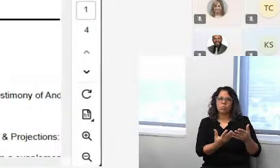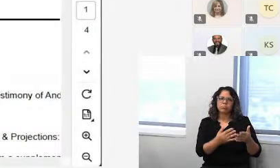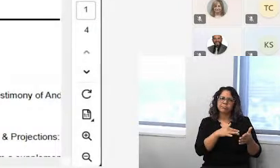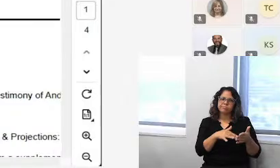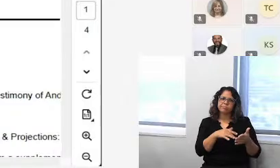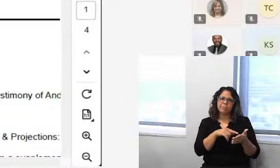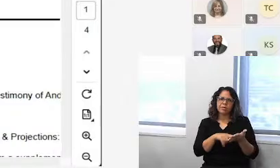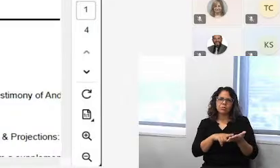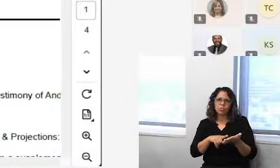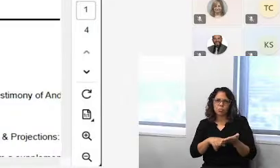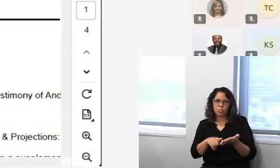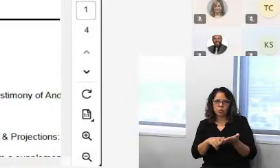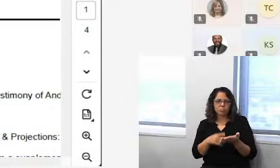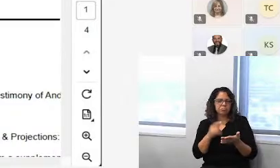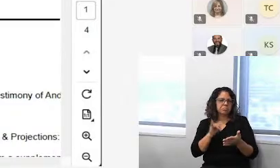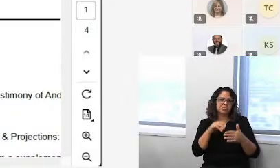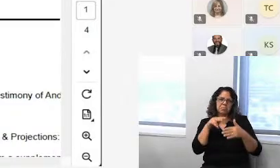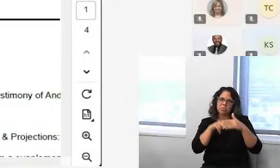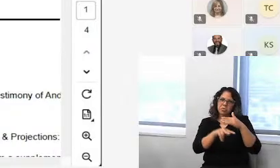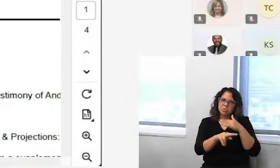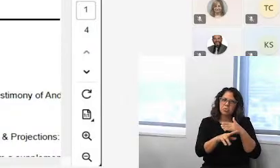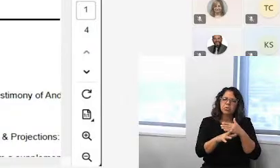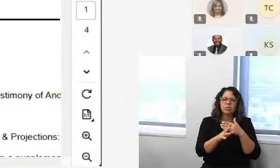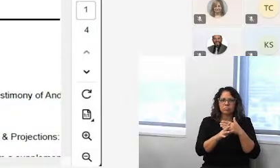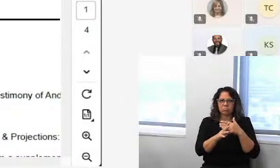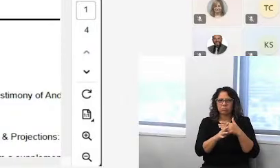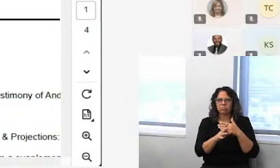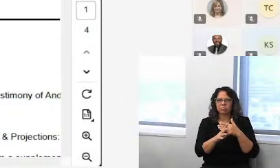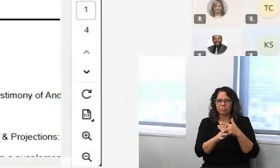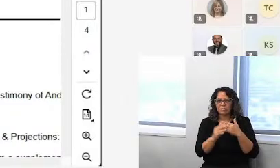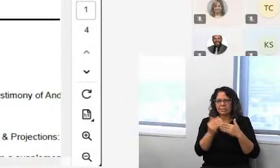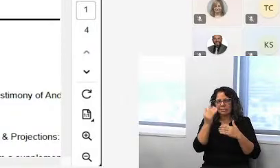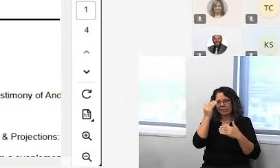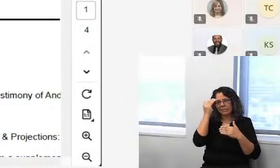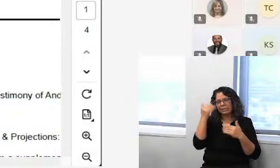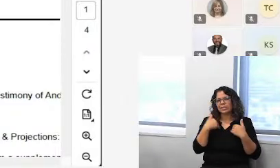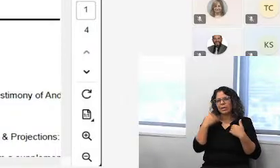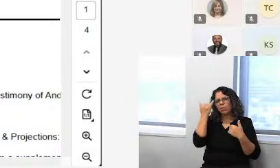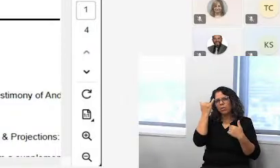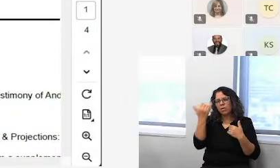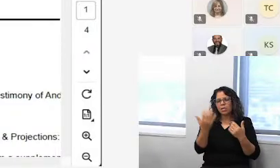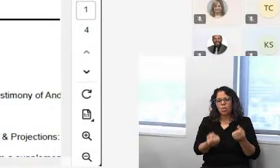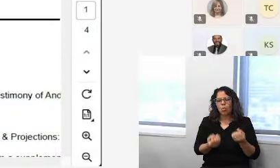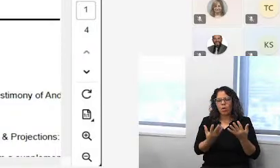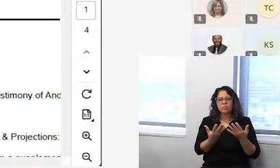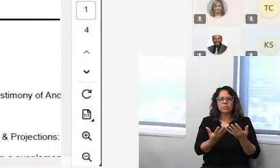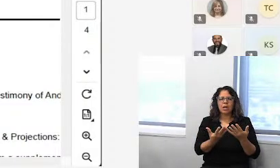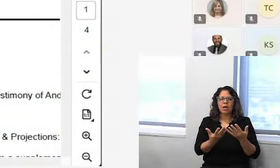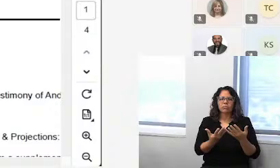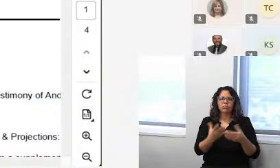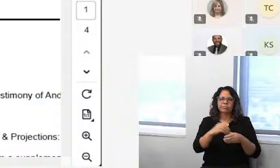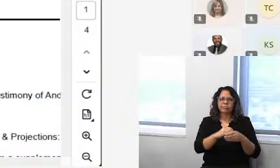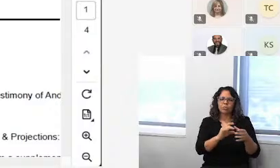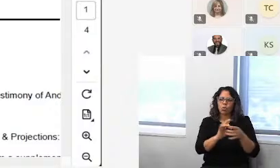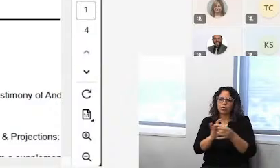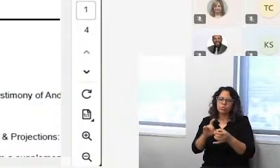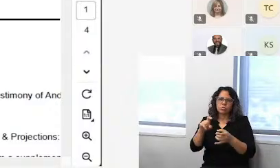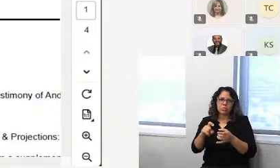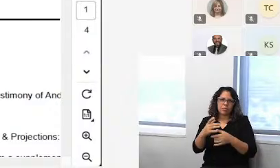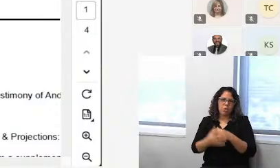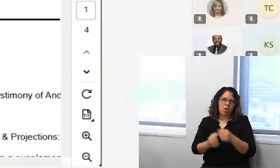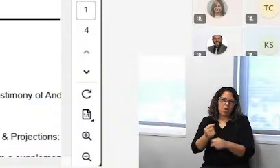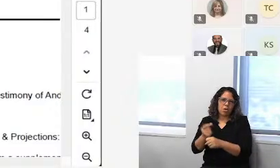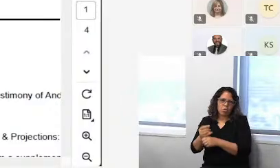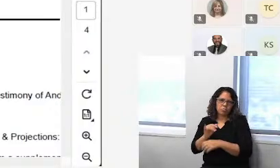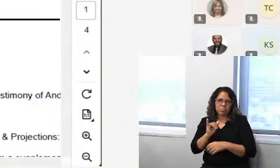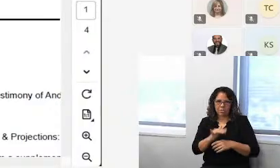many interconnection we have every year, and that is what is used as a basis of determining the actual budget. Thank you. That's all the